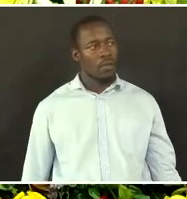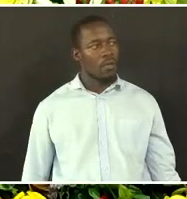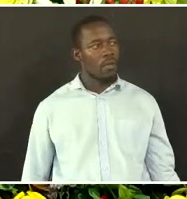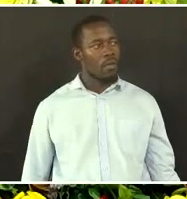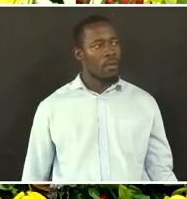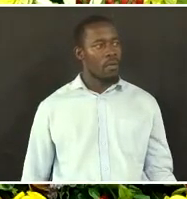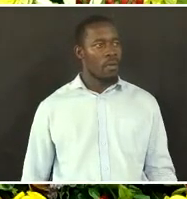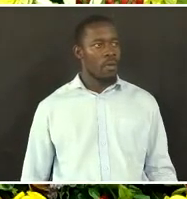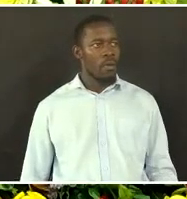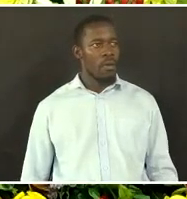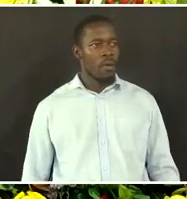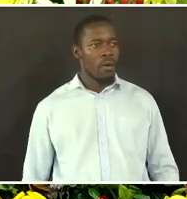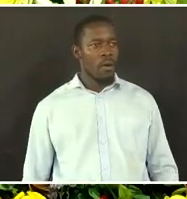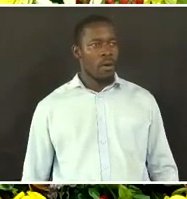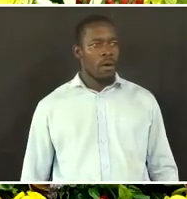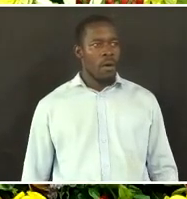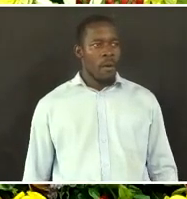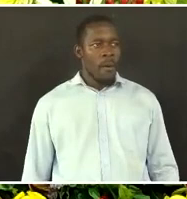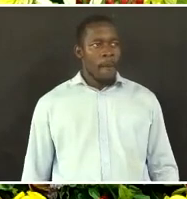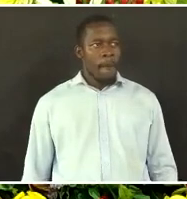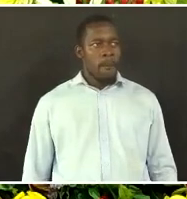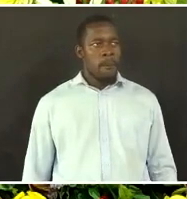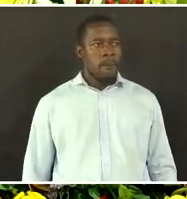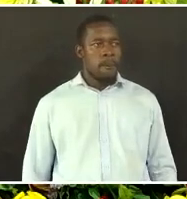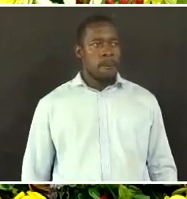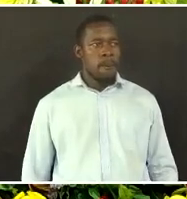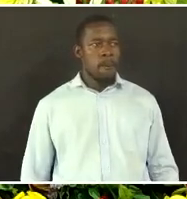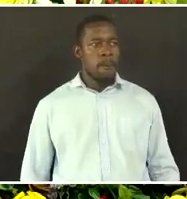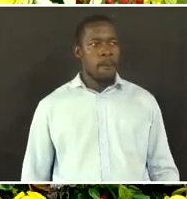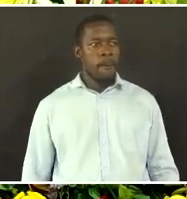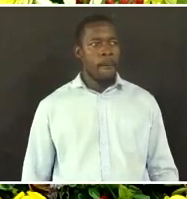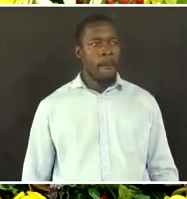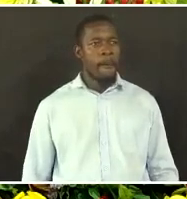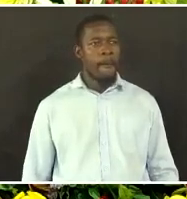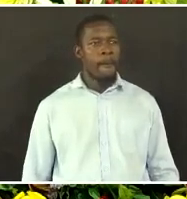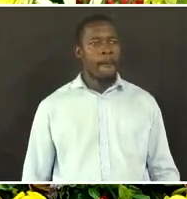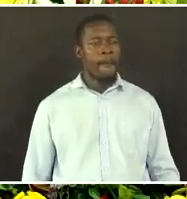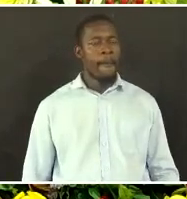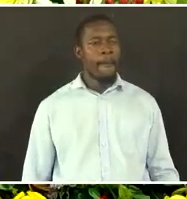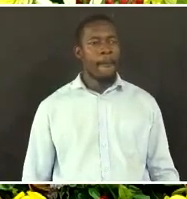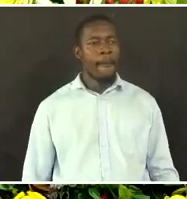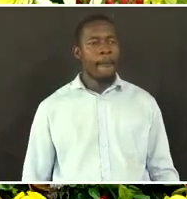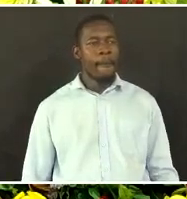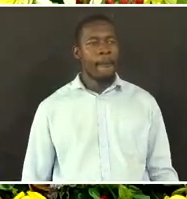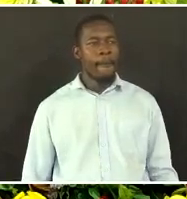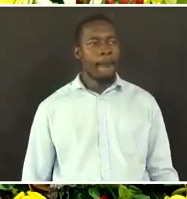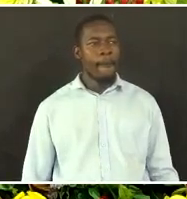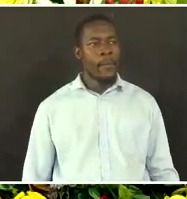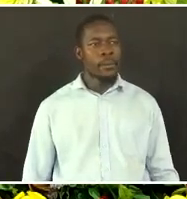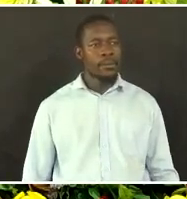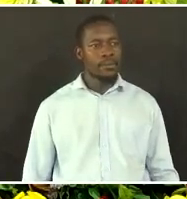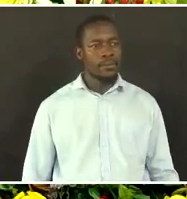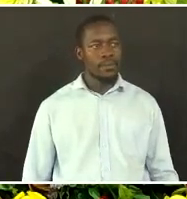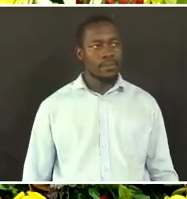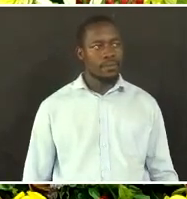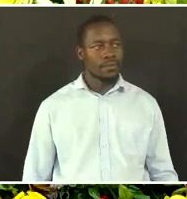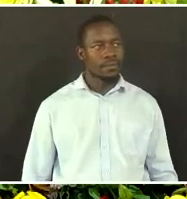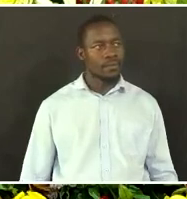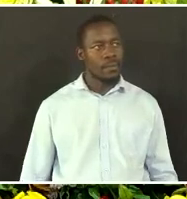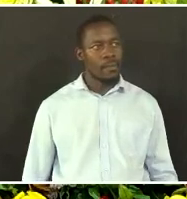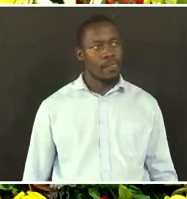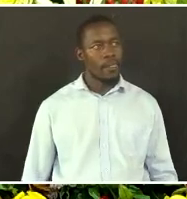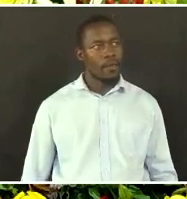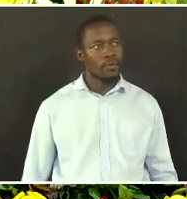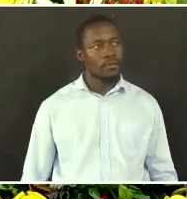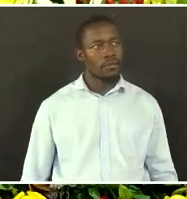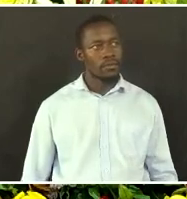Group Youth. There is Powell who is saying Happy Sabbath. And